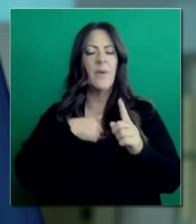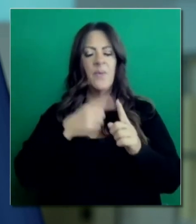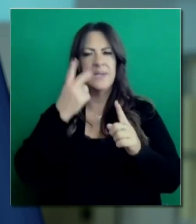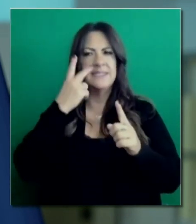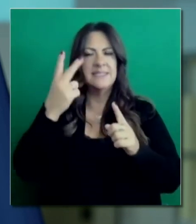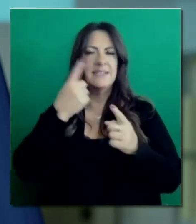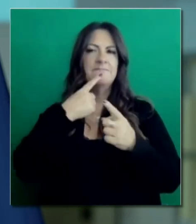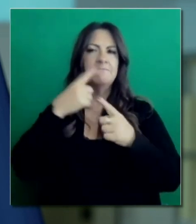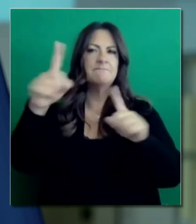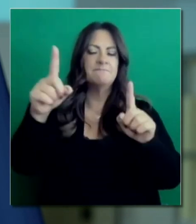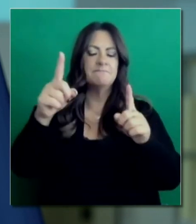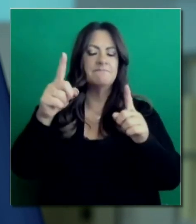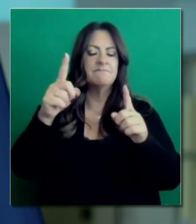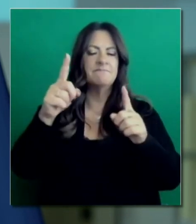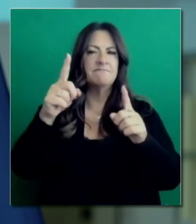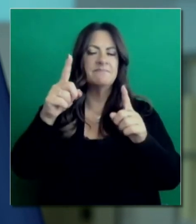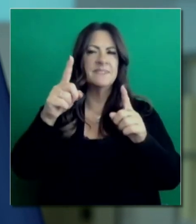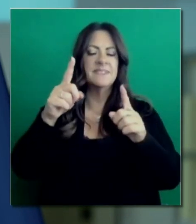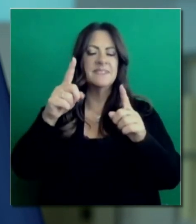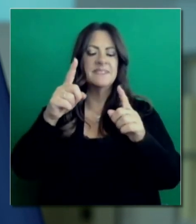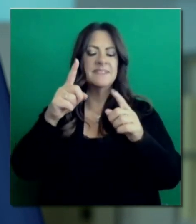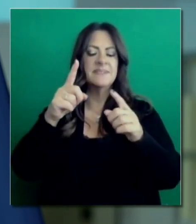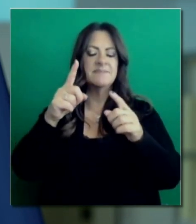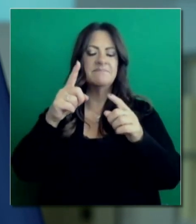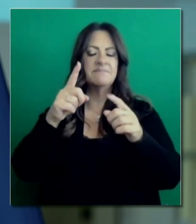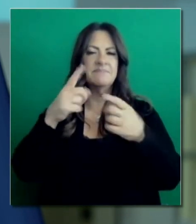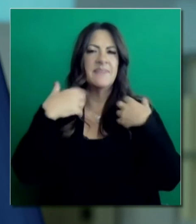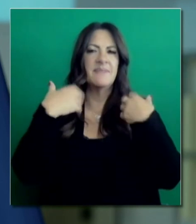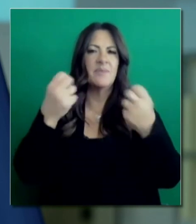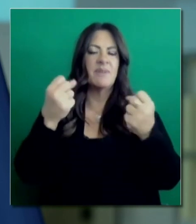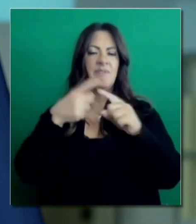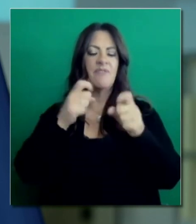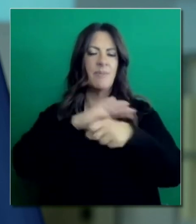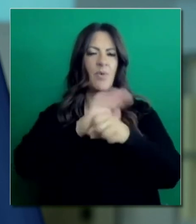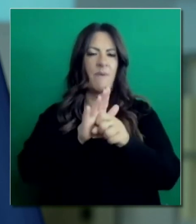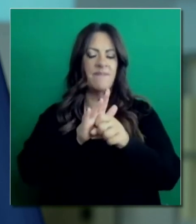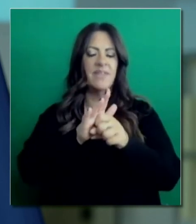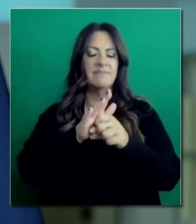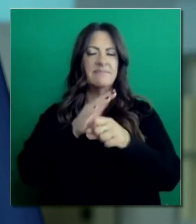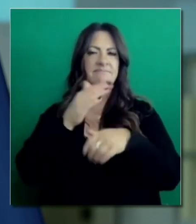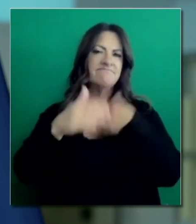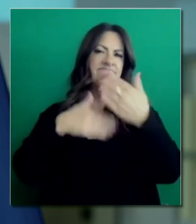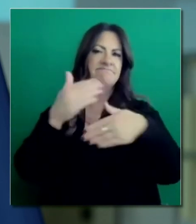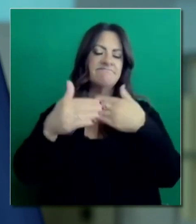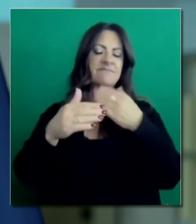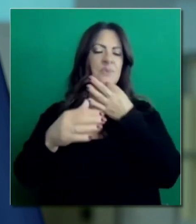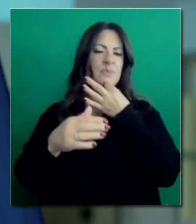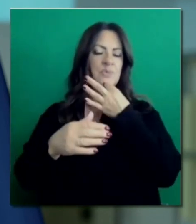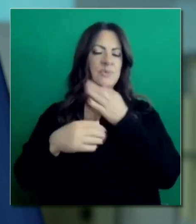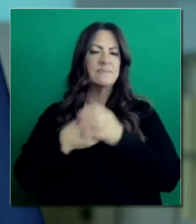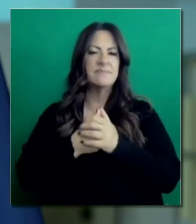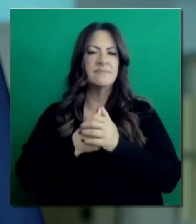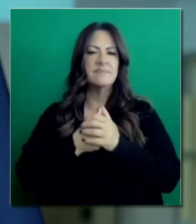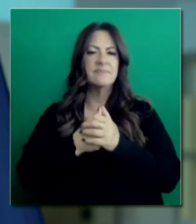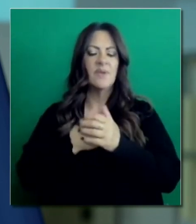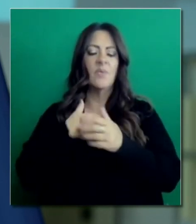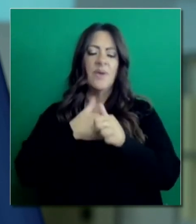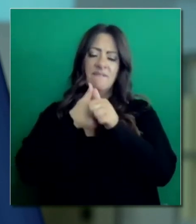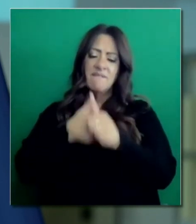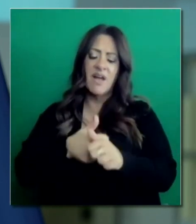I want to thank Dr. Galley, the health team, data-driven, scientifically based, not